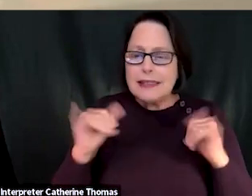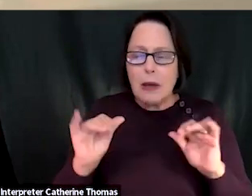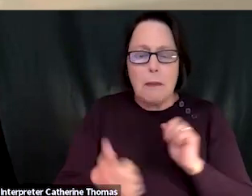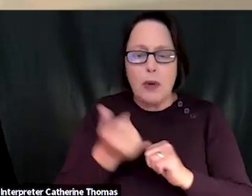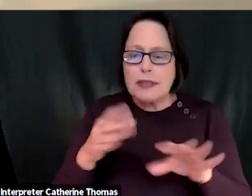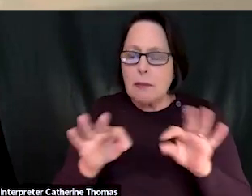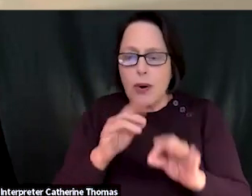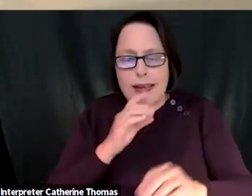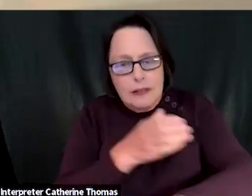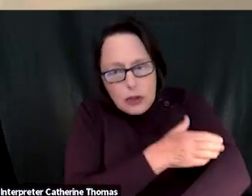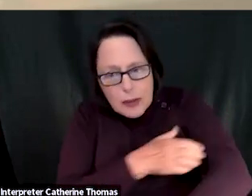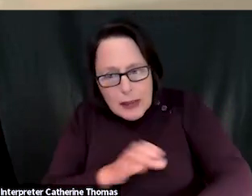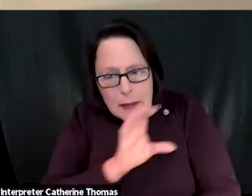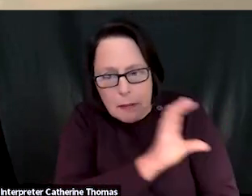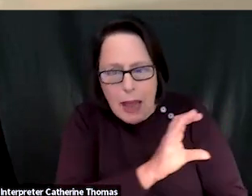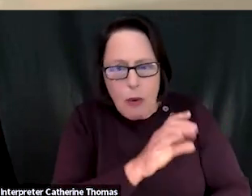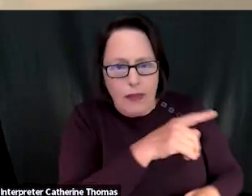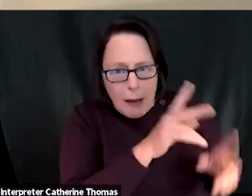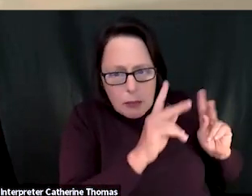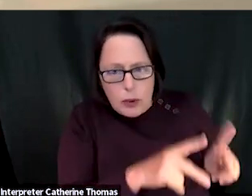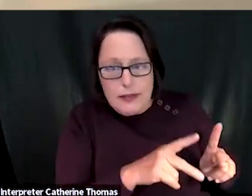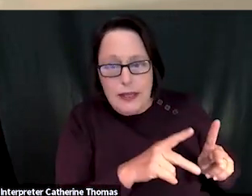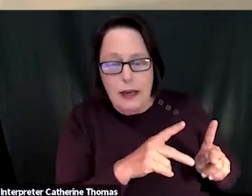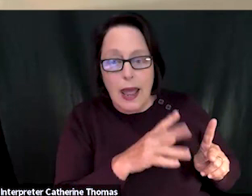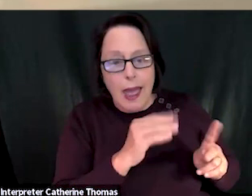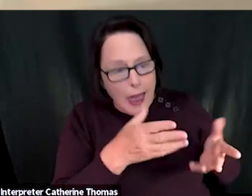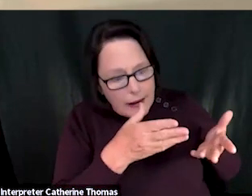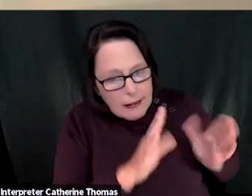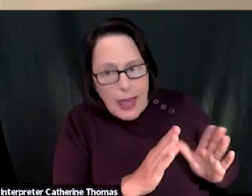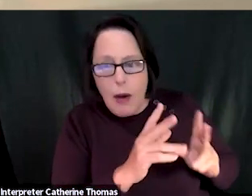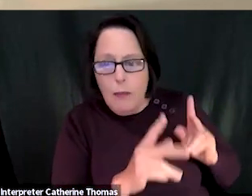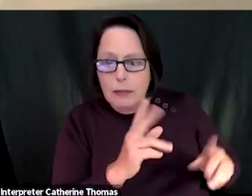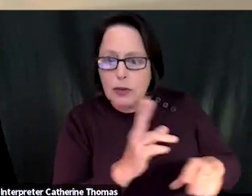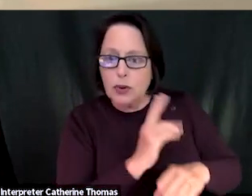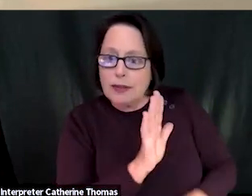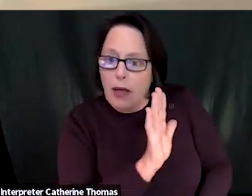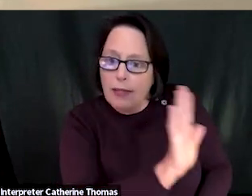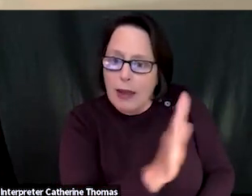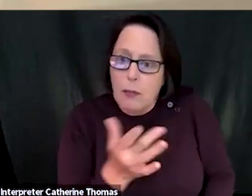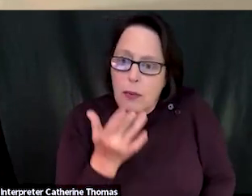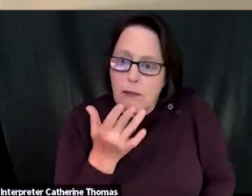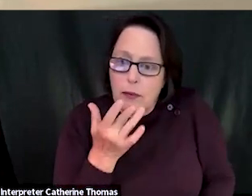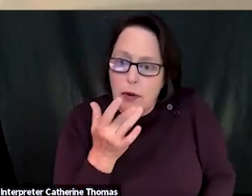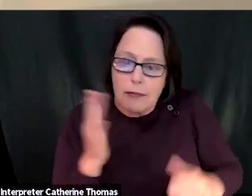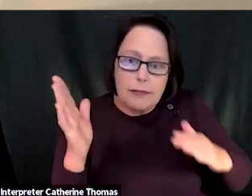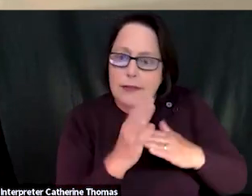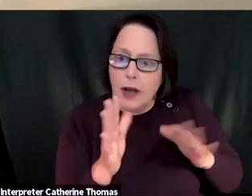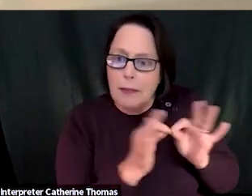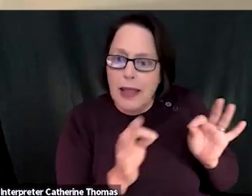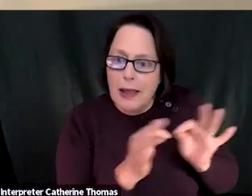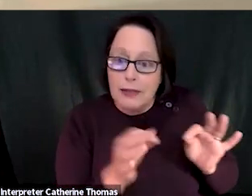the individual and letting others use their preferred language to access these